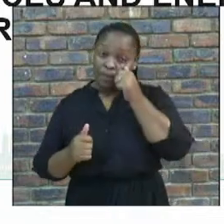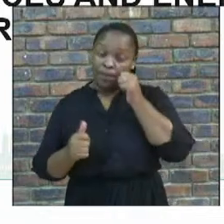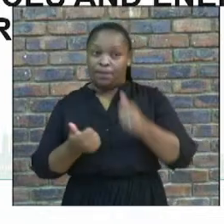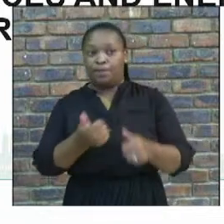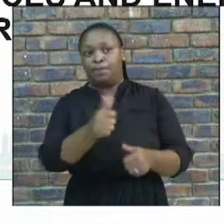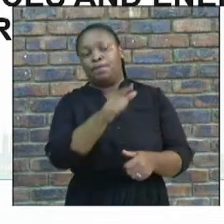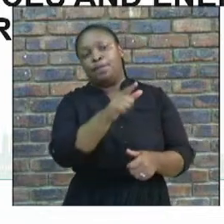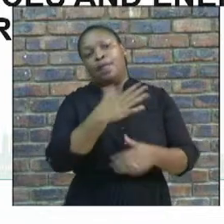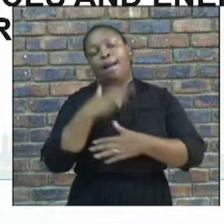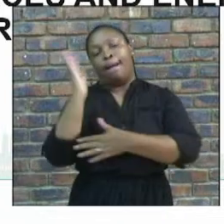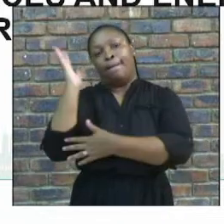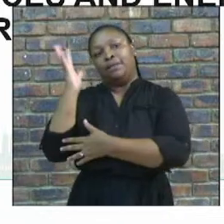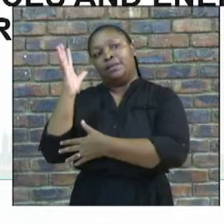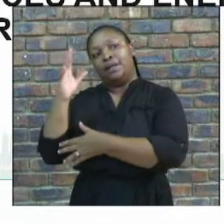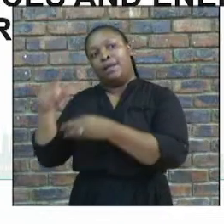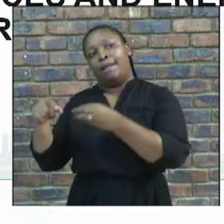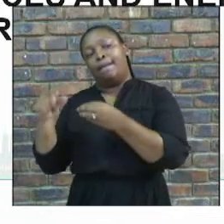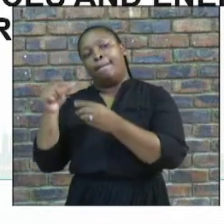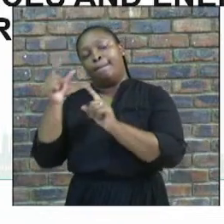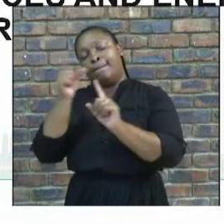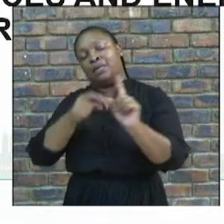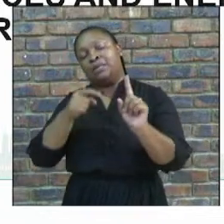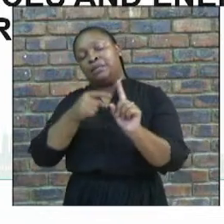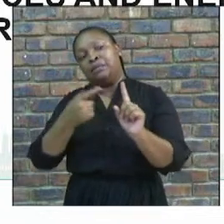first presentation from DMR?